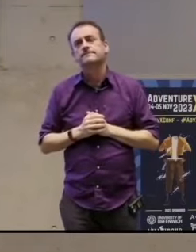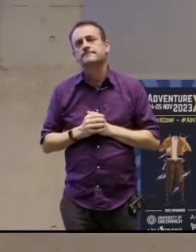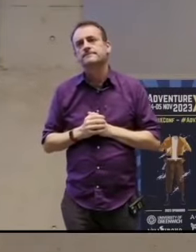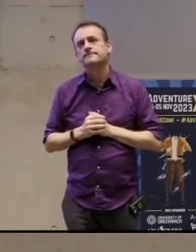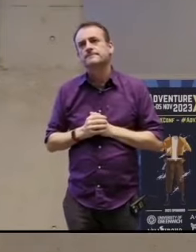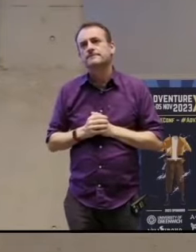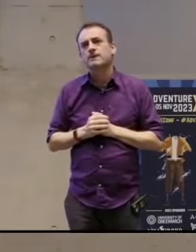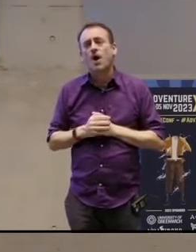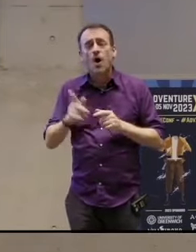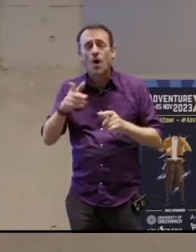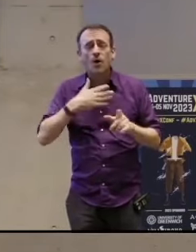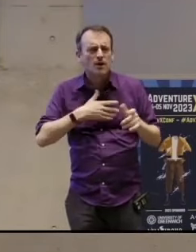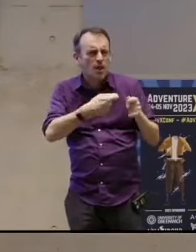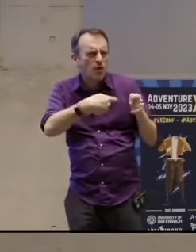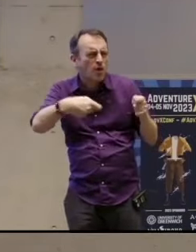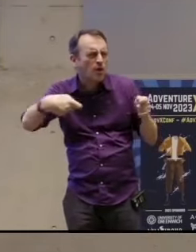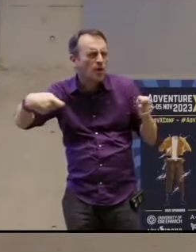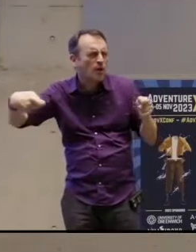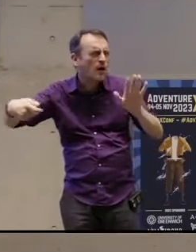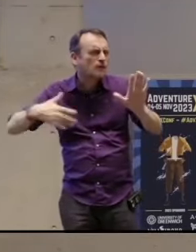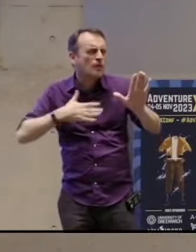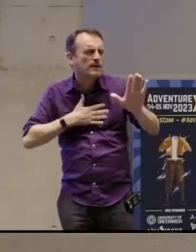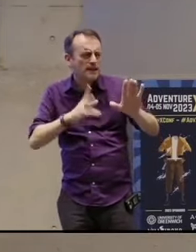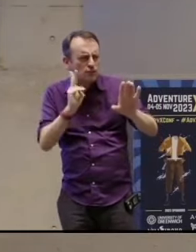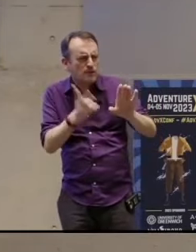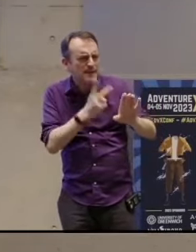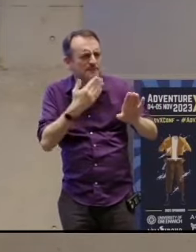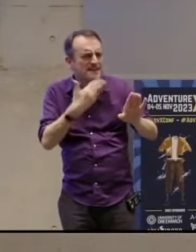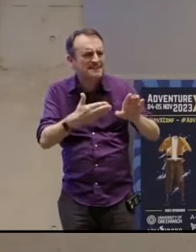that was quite long. Sorry. I lost the thread.